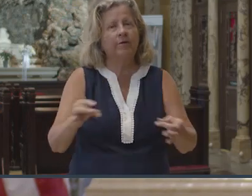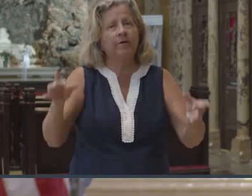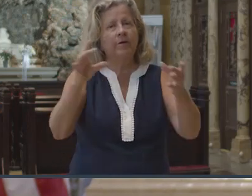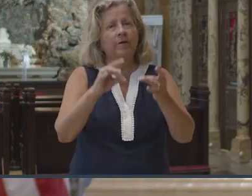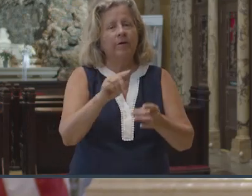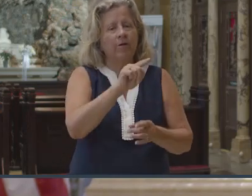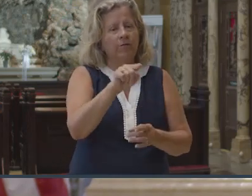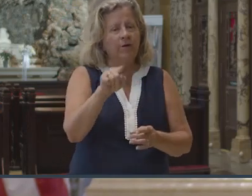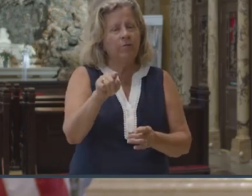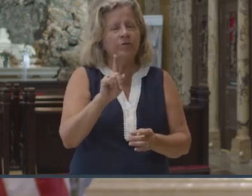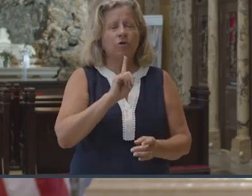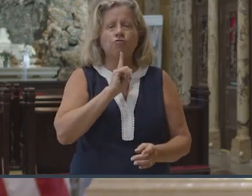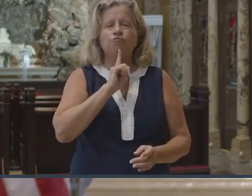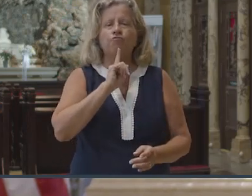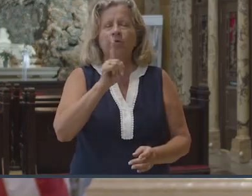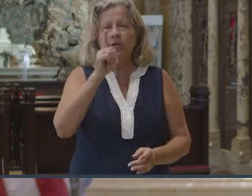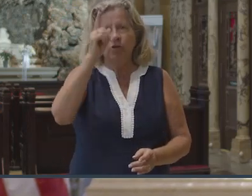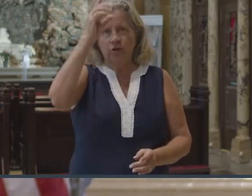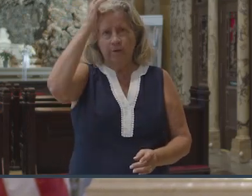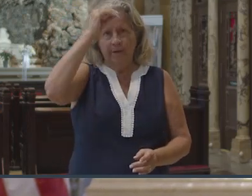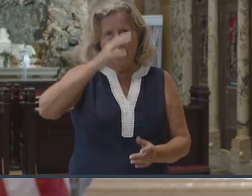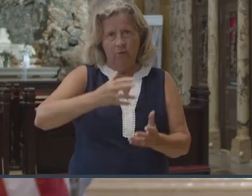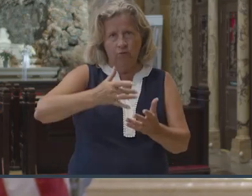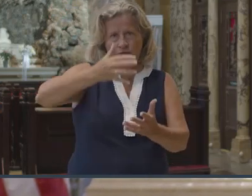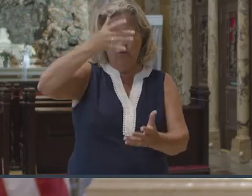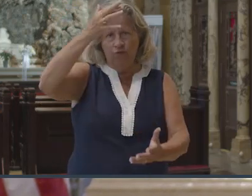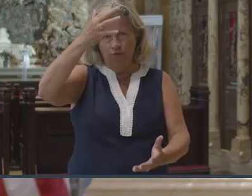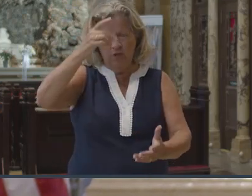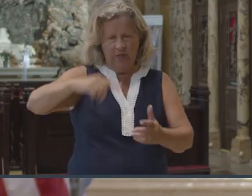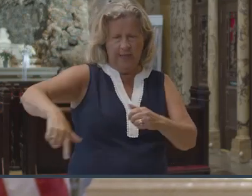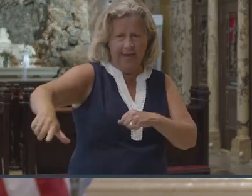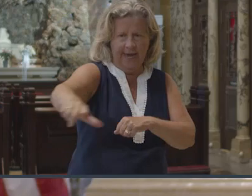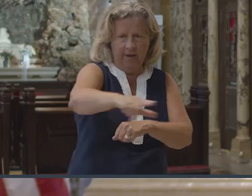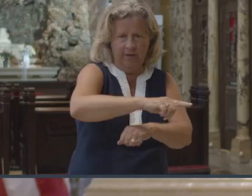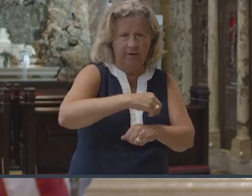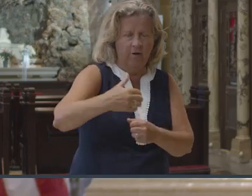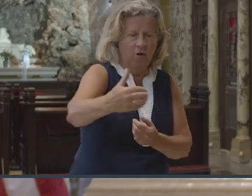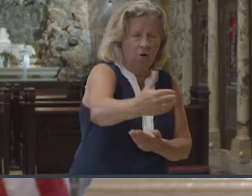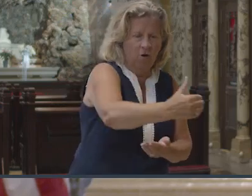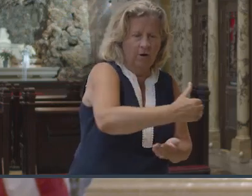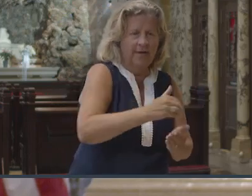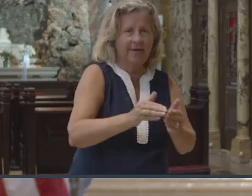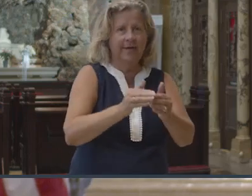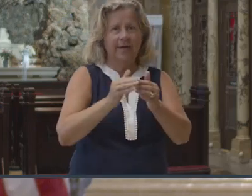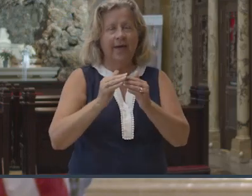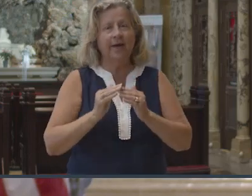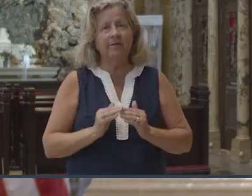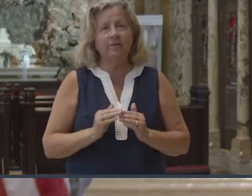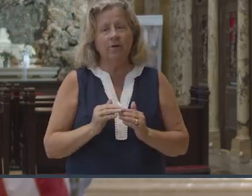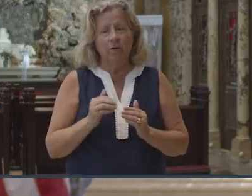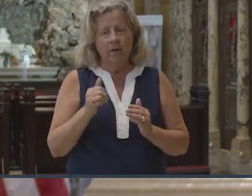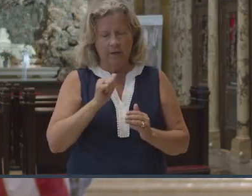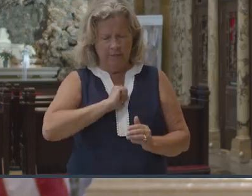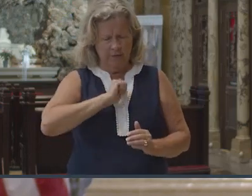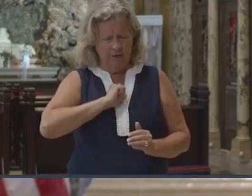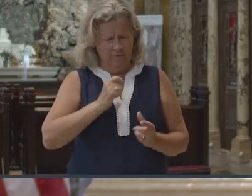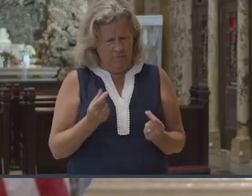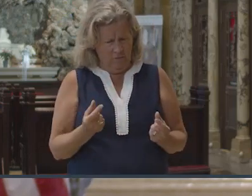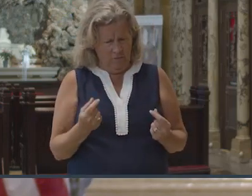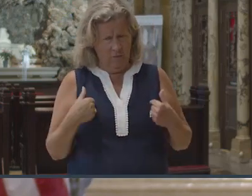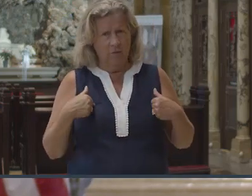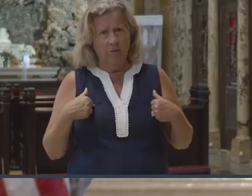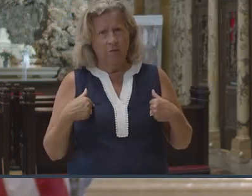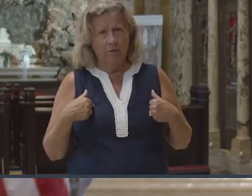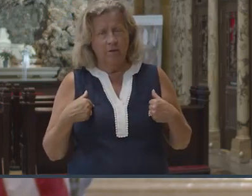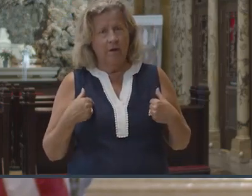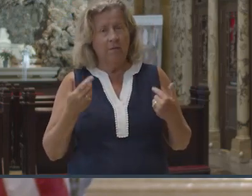man whose land produced a bountiful harvest. He asked himself, "What shall I do? For I do